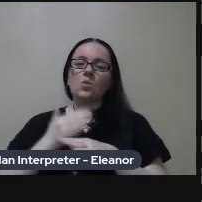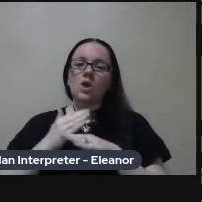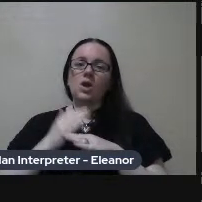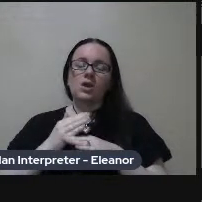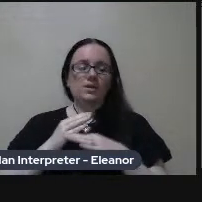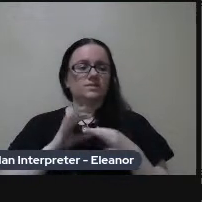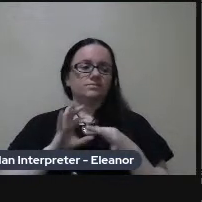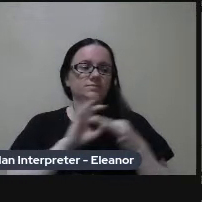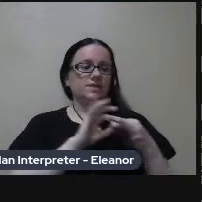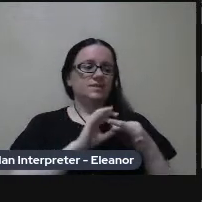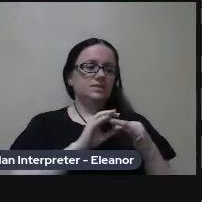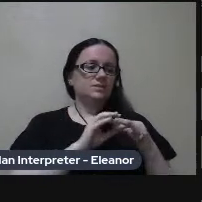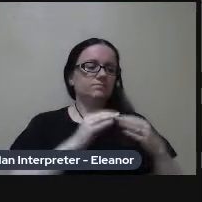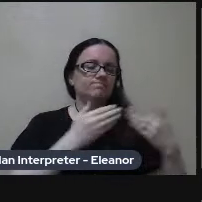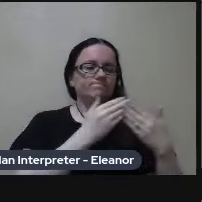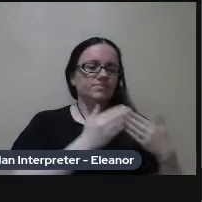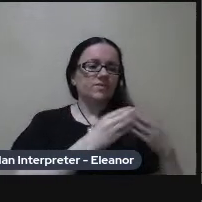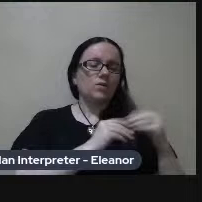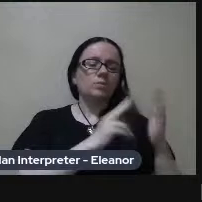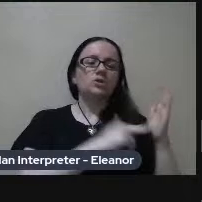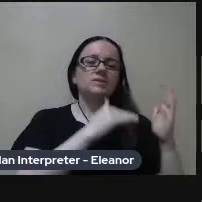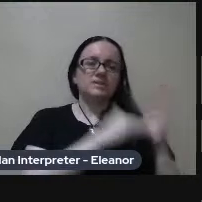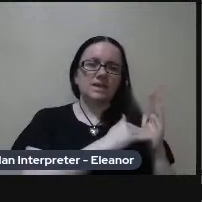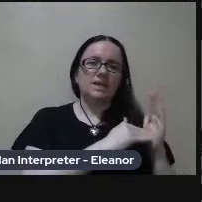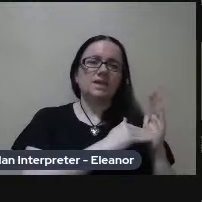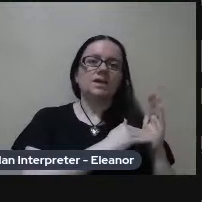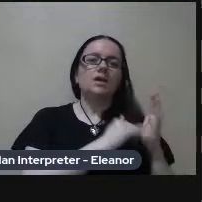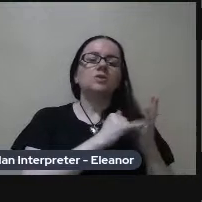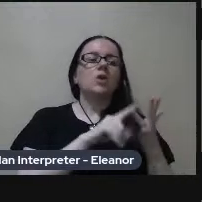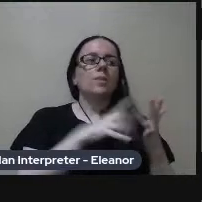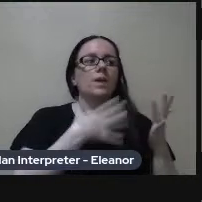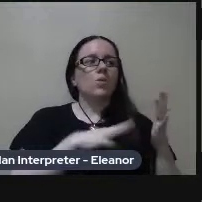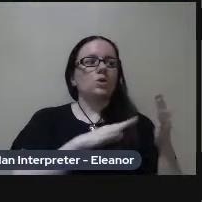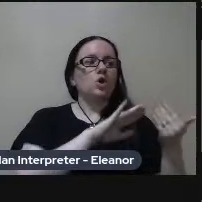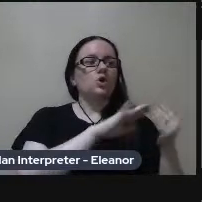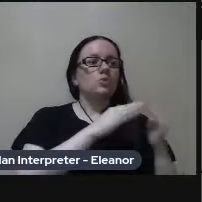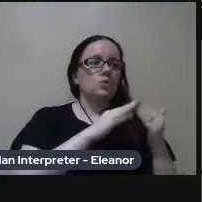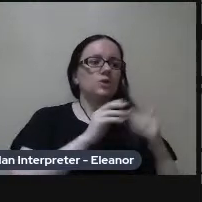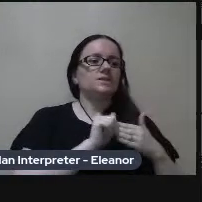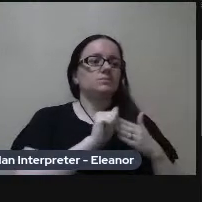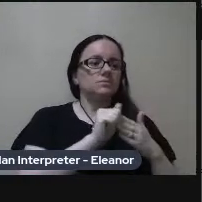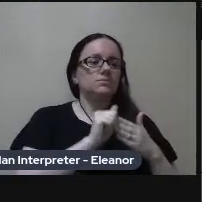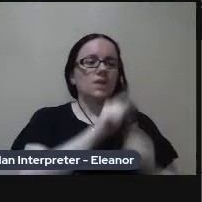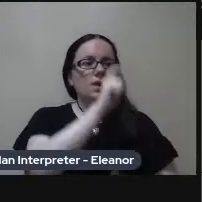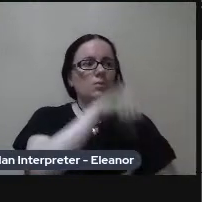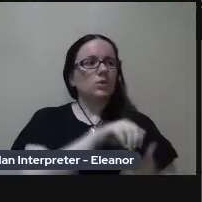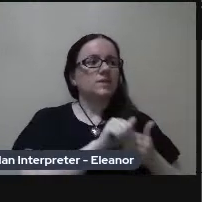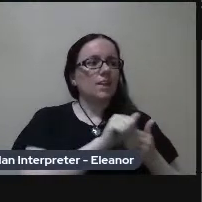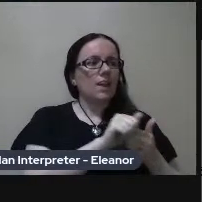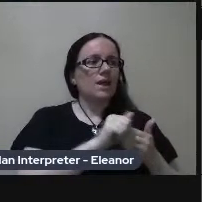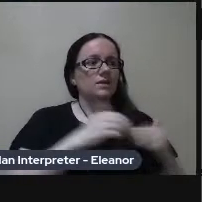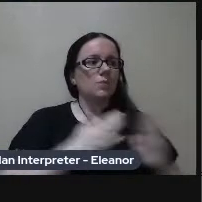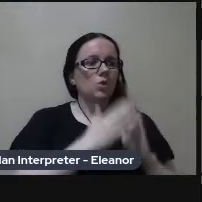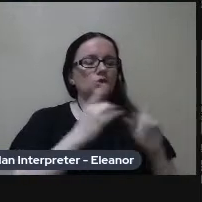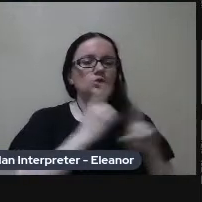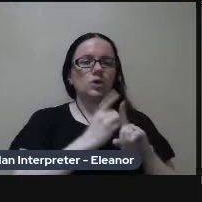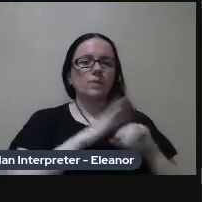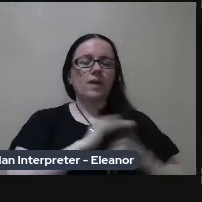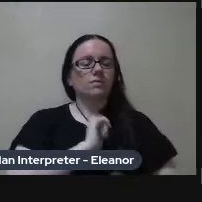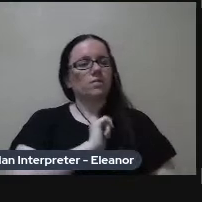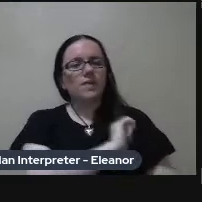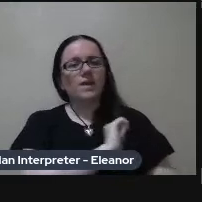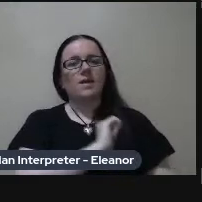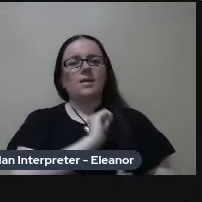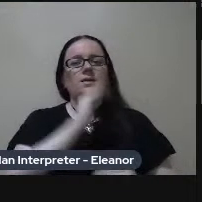and it's all about taking a community-led and a person-led approach to giving people a chance to talk about what they're experiencing